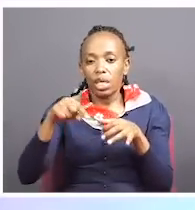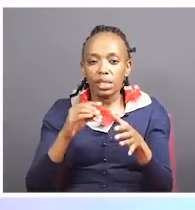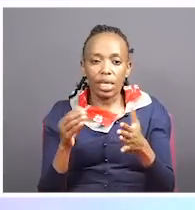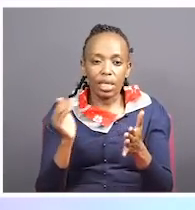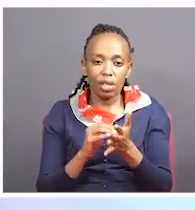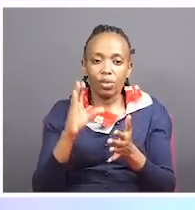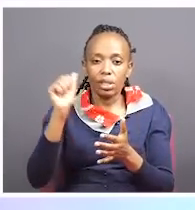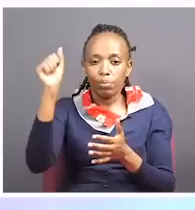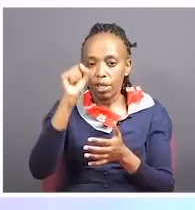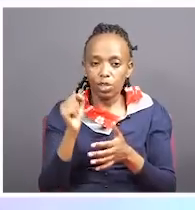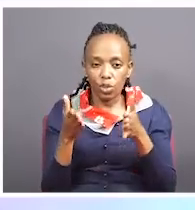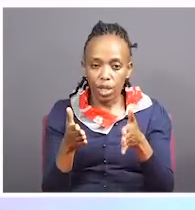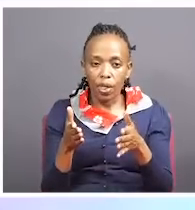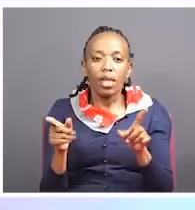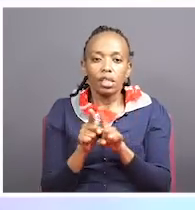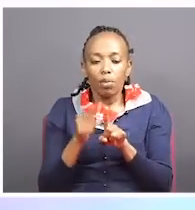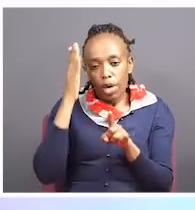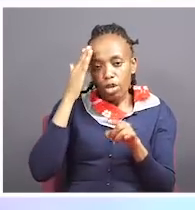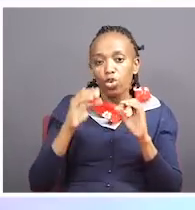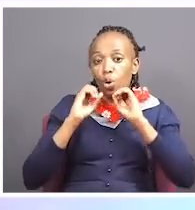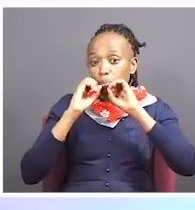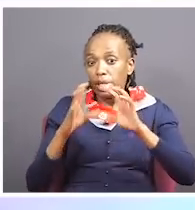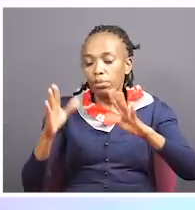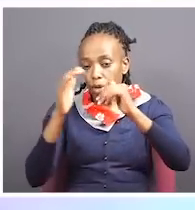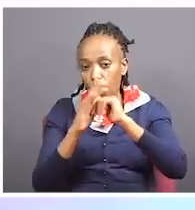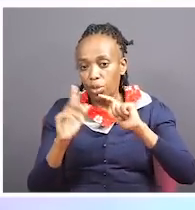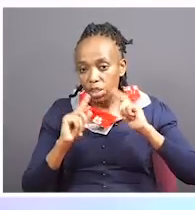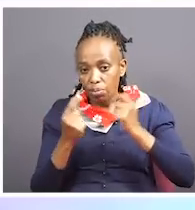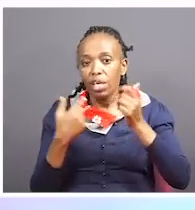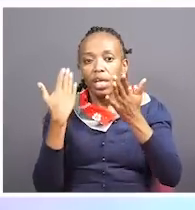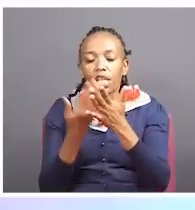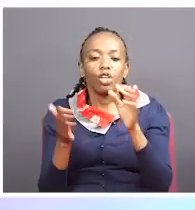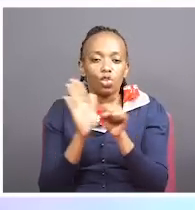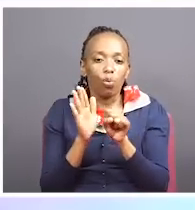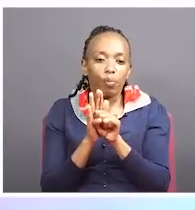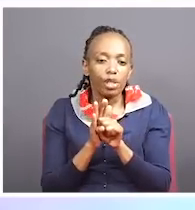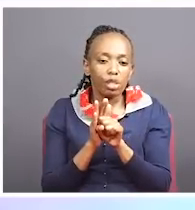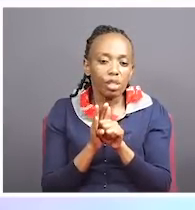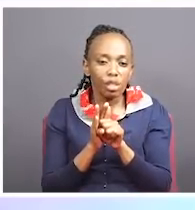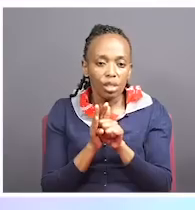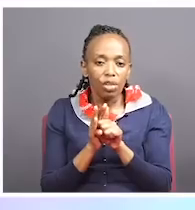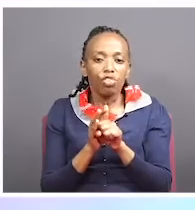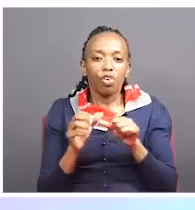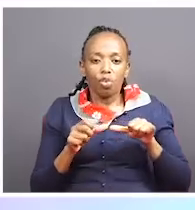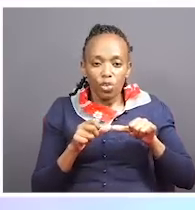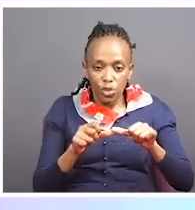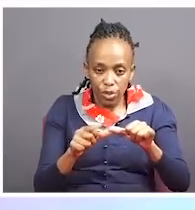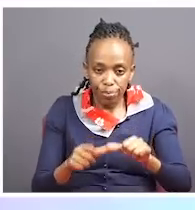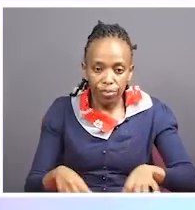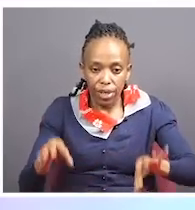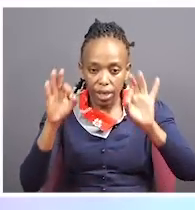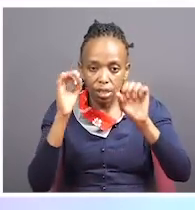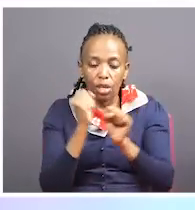us again on CBS today. And of course, I know you are blessed by the worship team. Thank you so much, worship team, for a